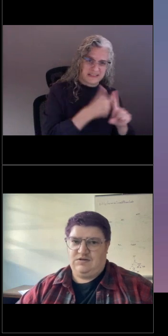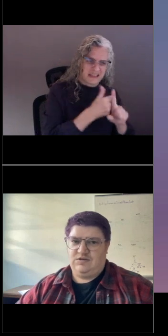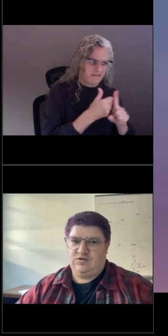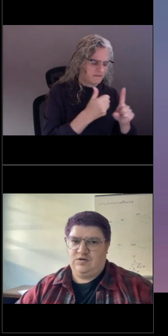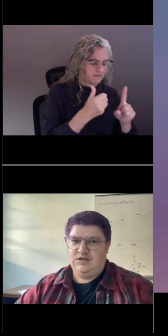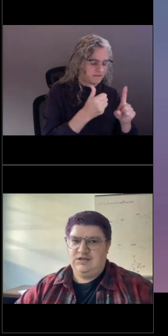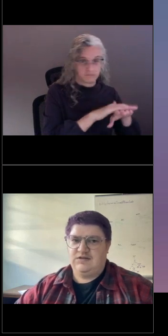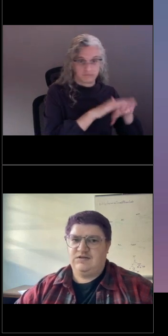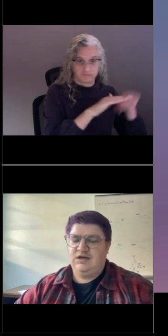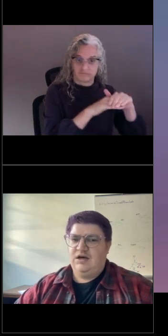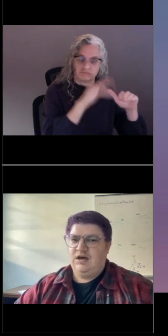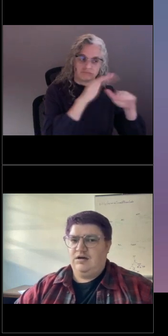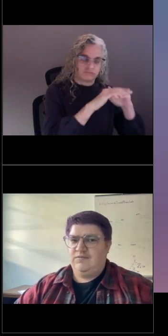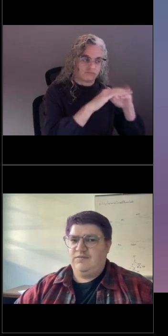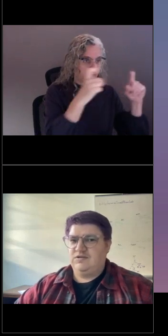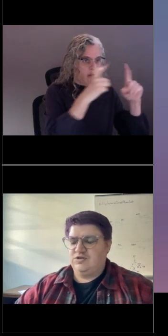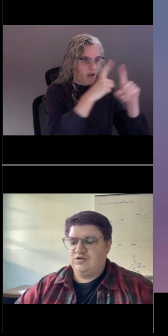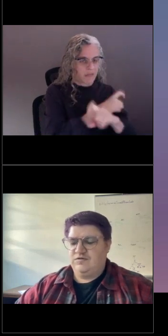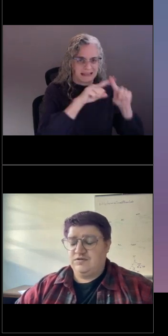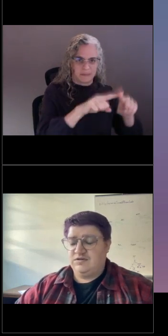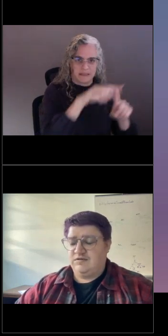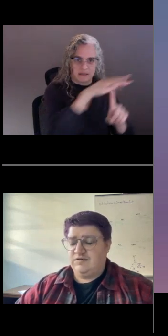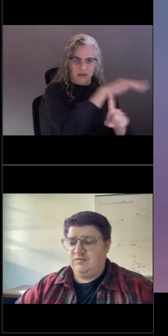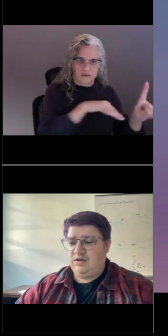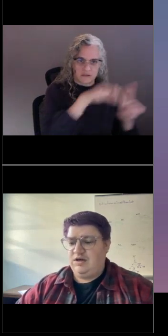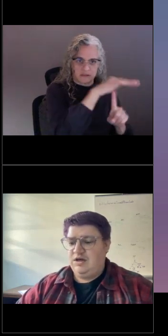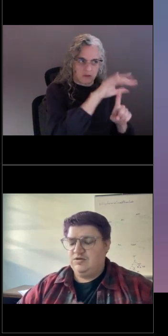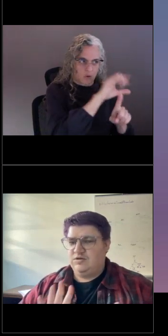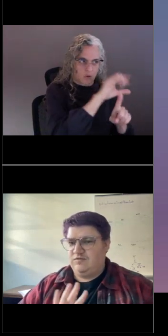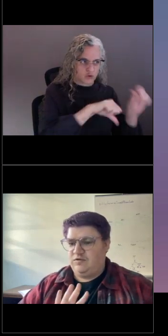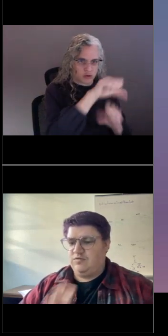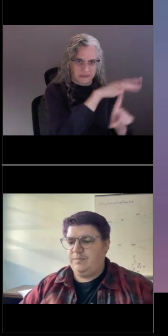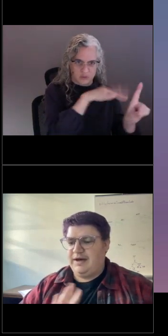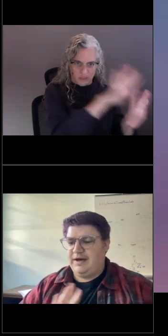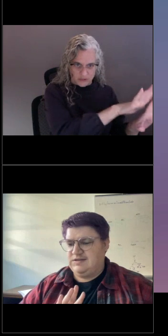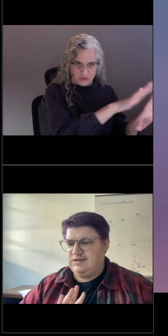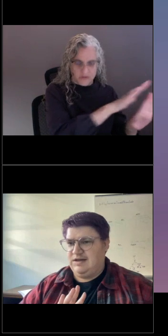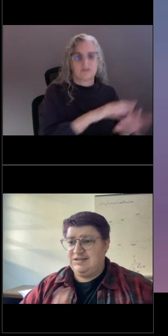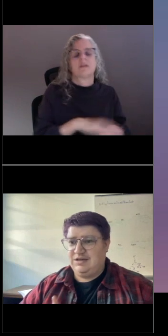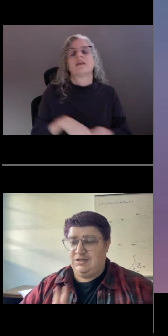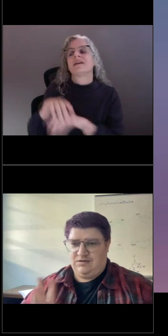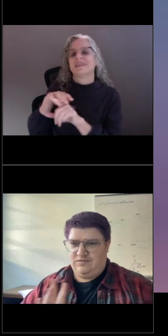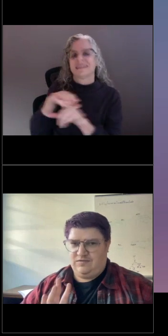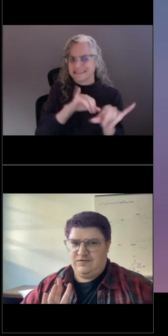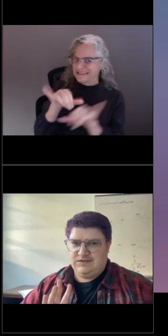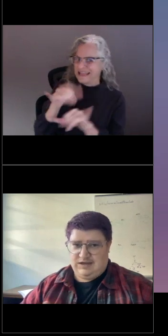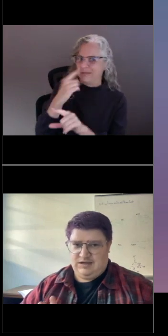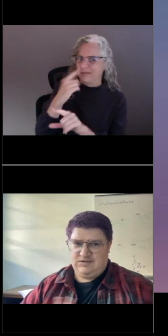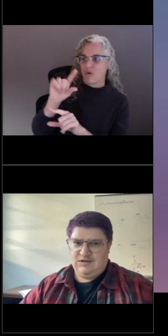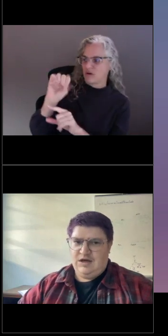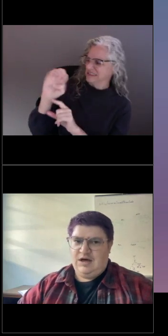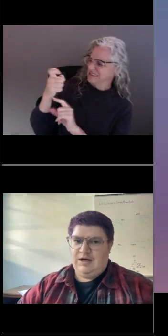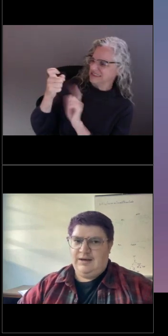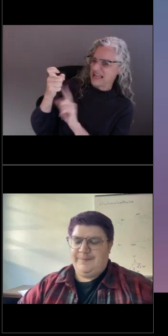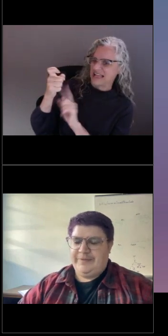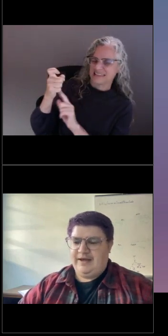exists in a social context, this is also true for stuff that we sort of group as the idea of